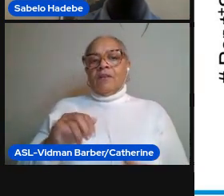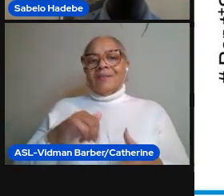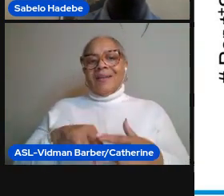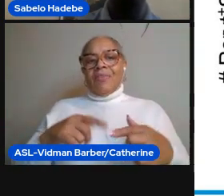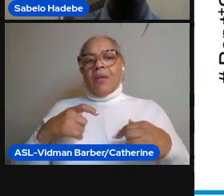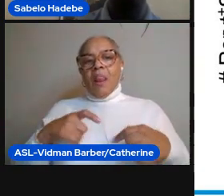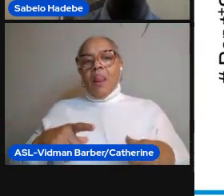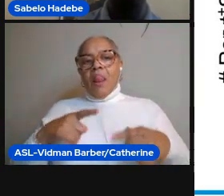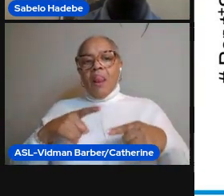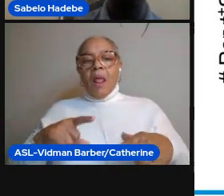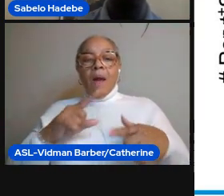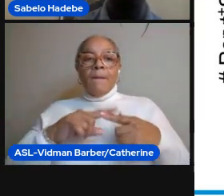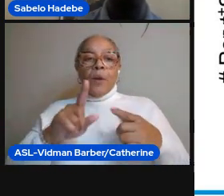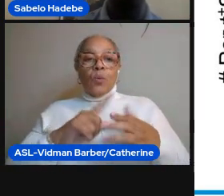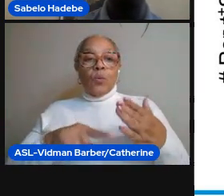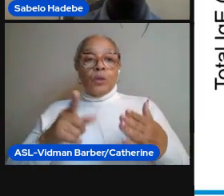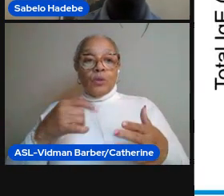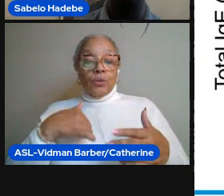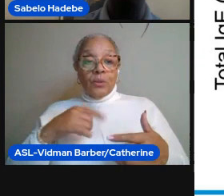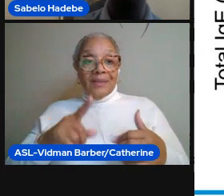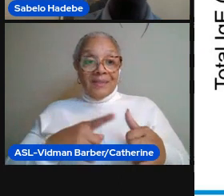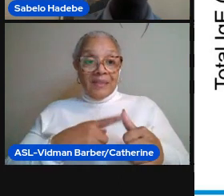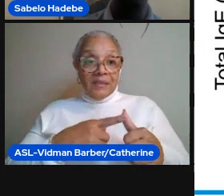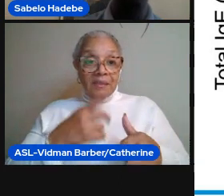also what we had initially seen in vitro.